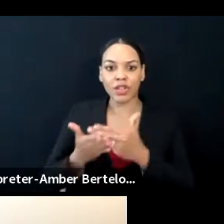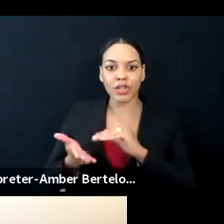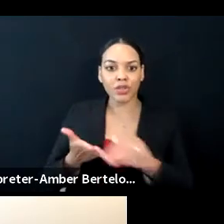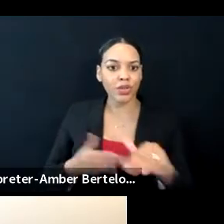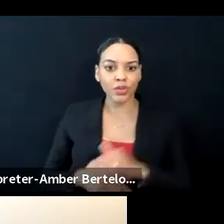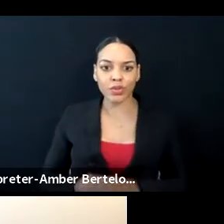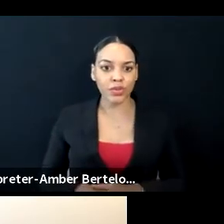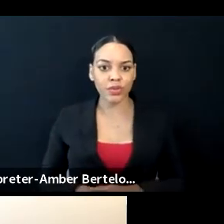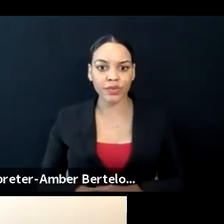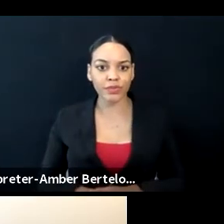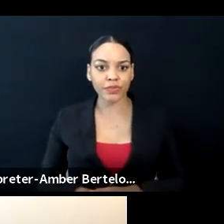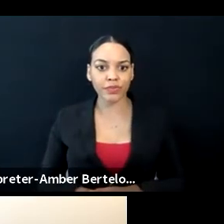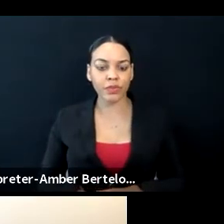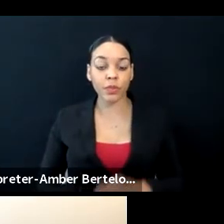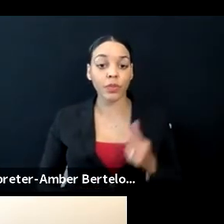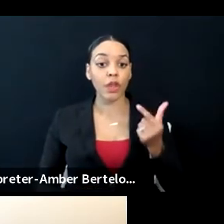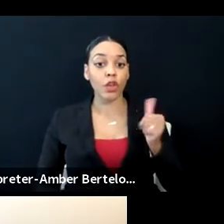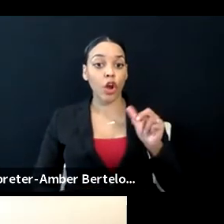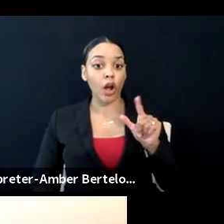No,